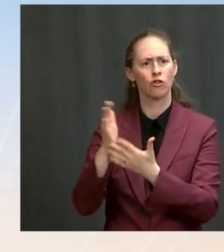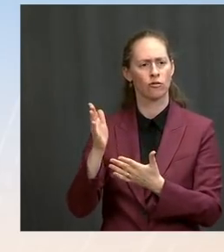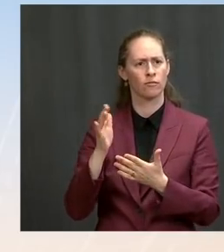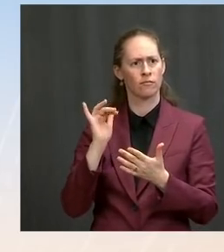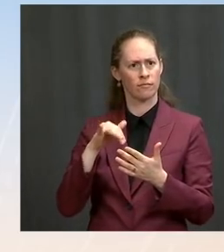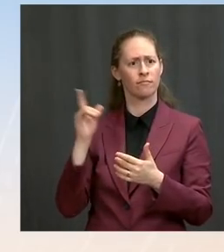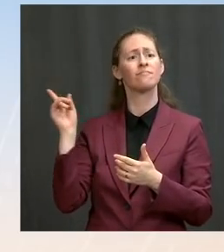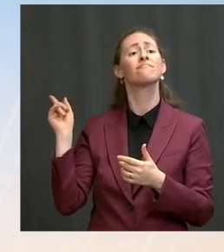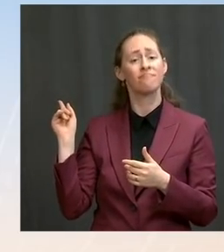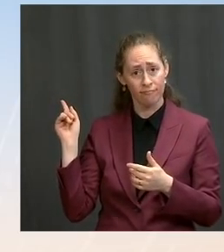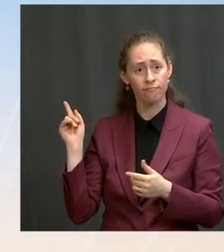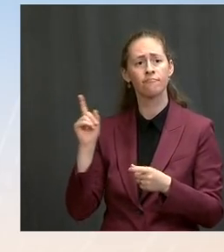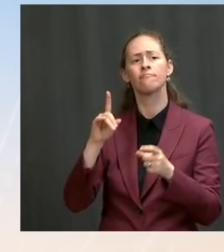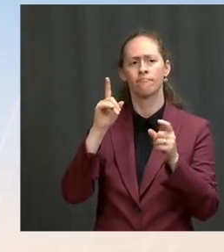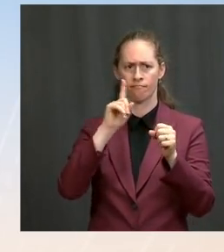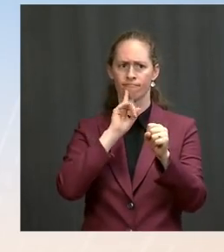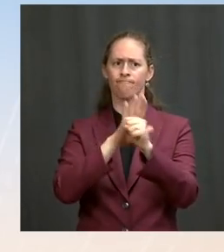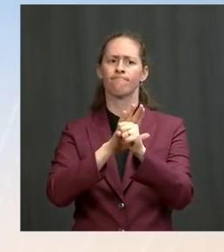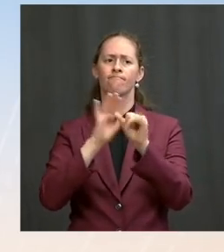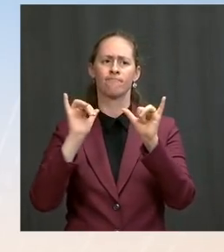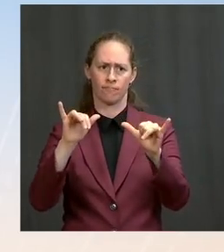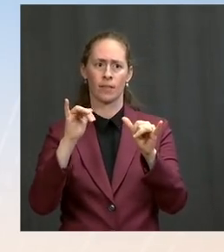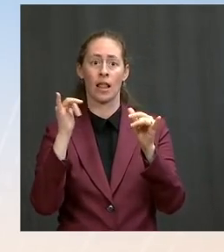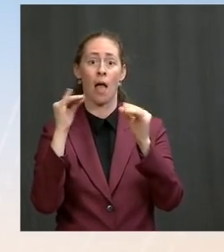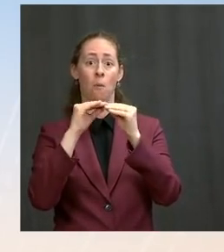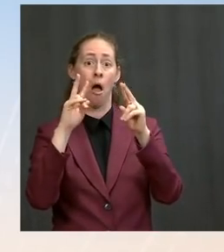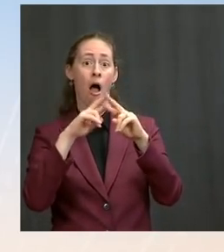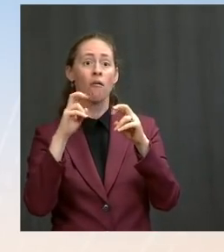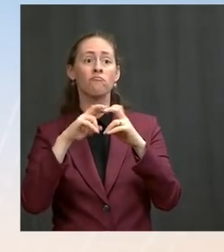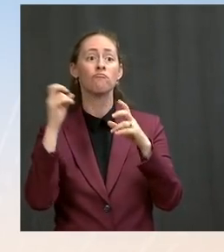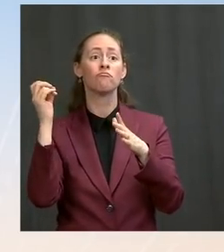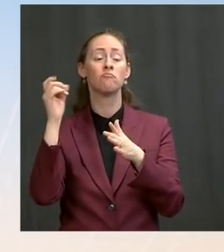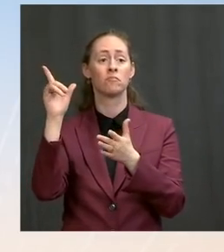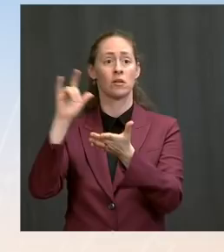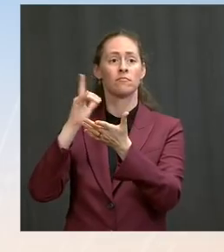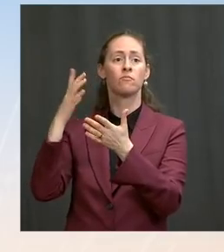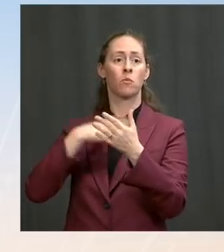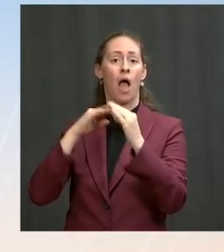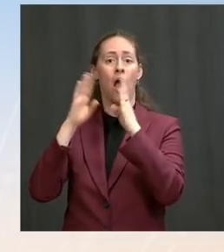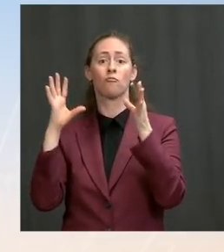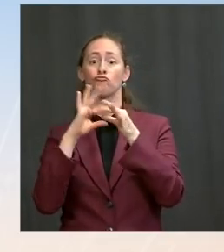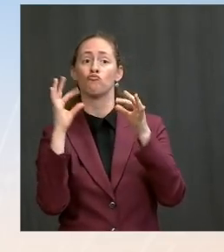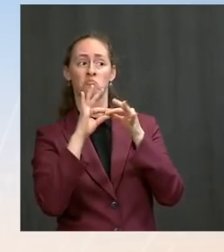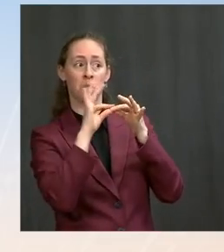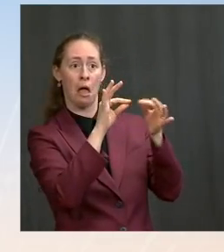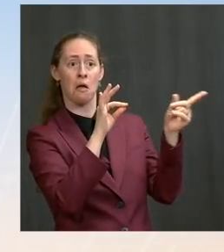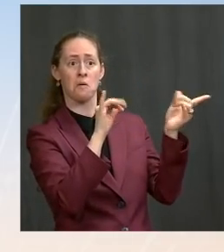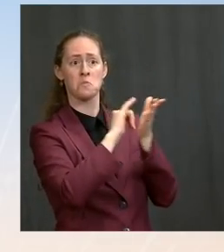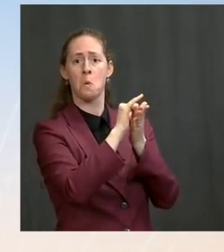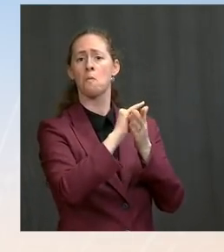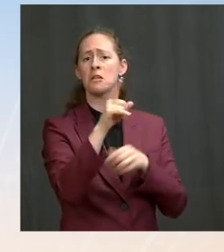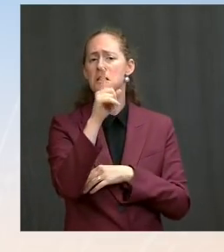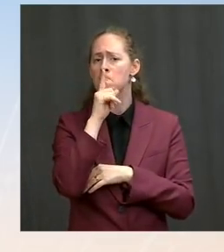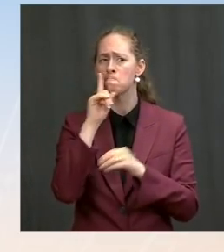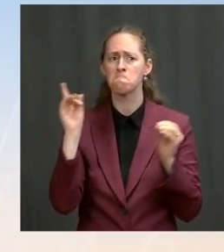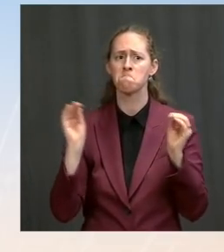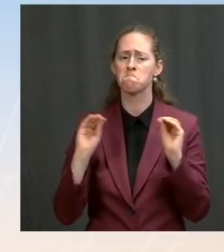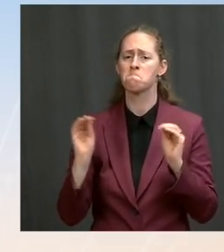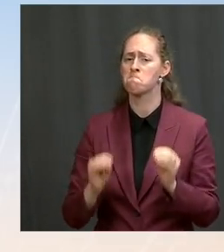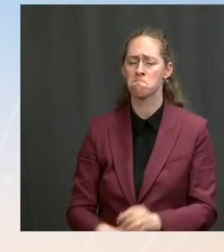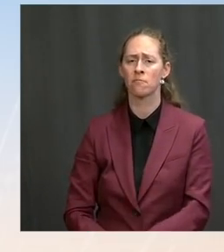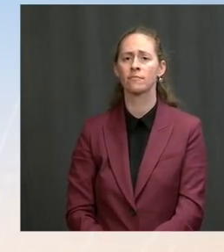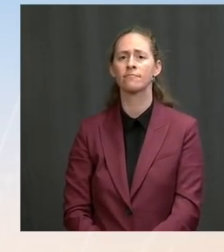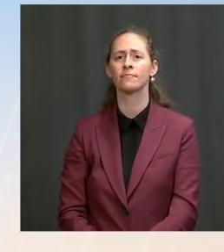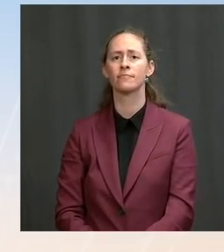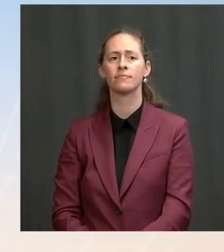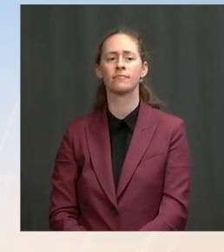desire, but I don't have any assessment from the White House on the New York vote counting reporting, I'll call it. Go ahead. Does the president